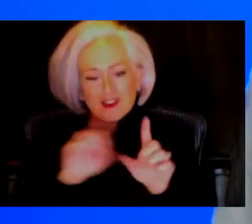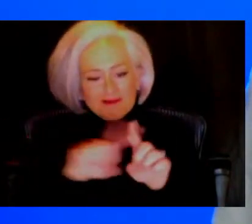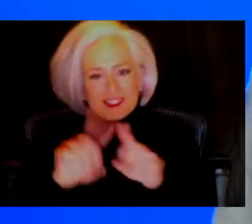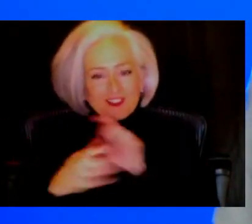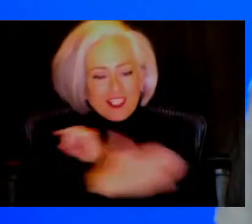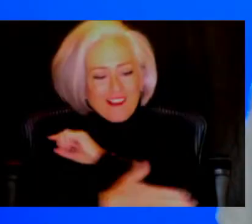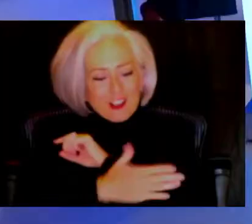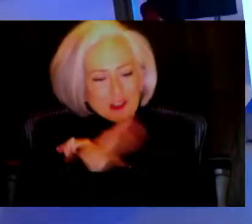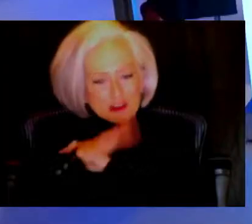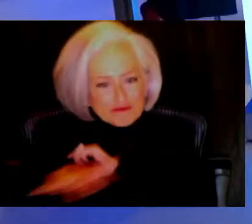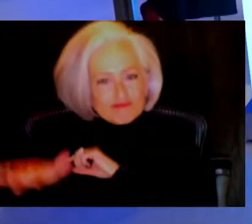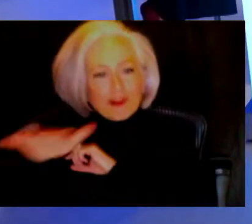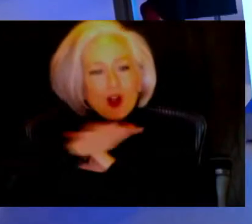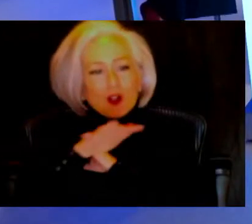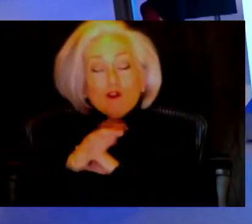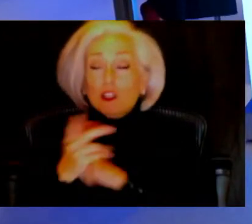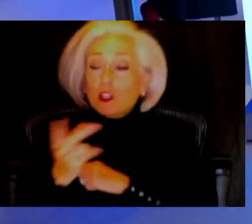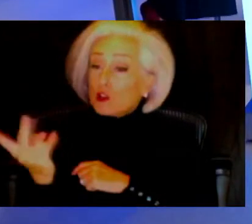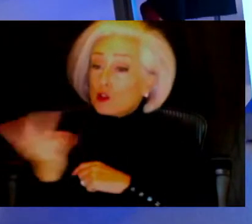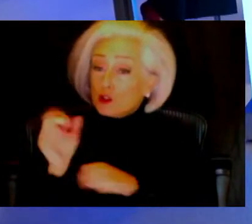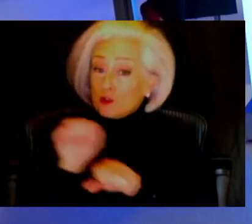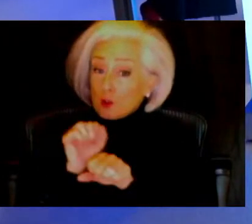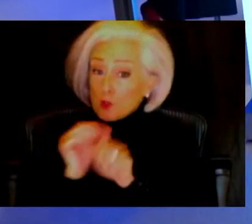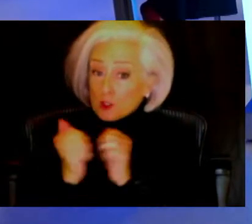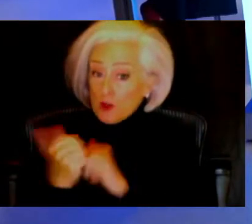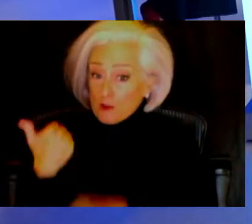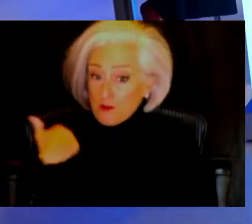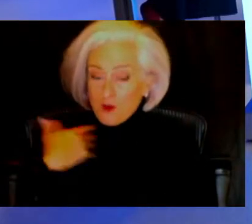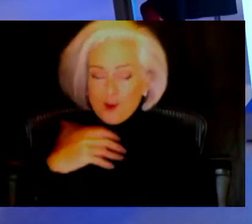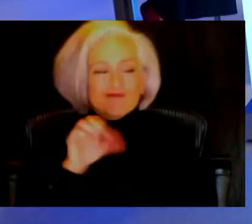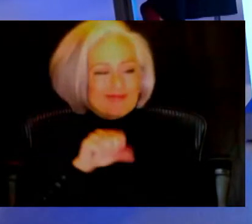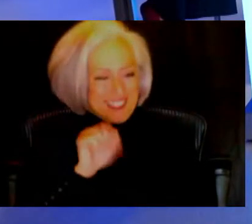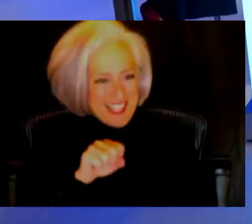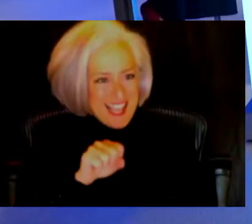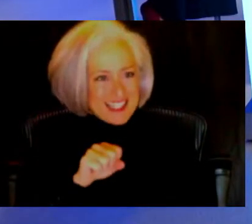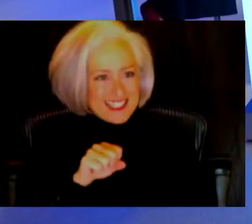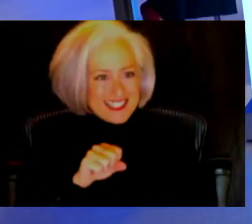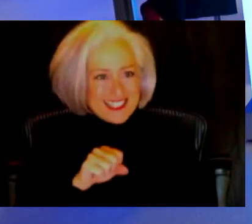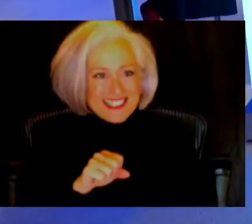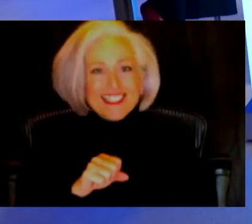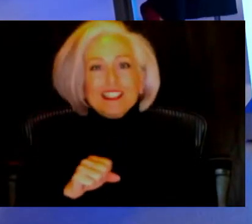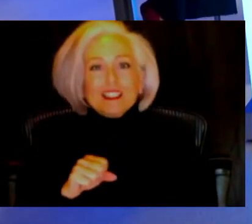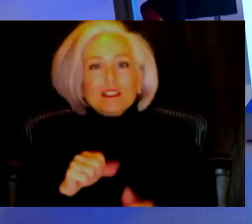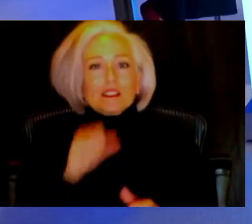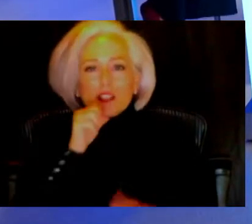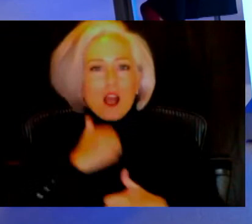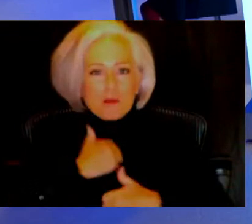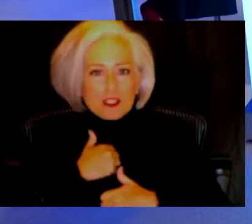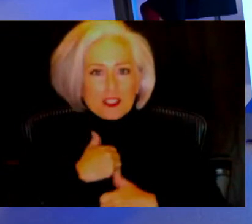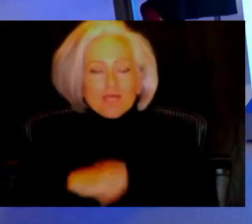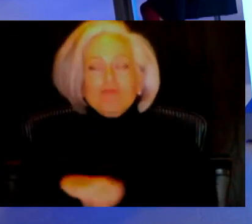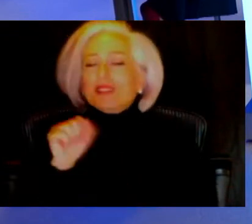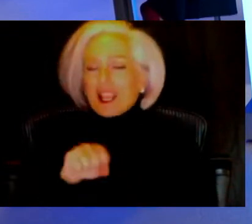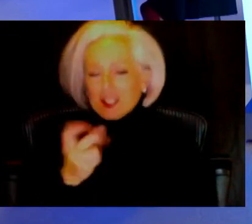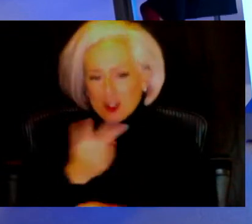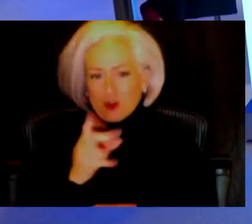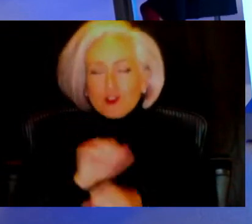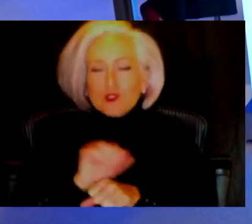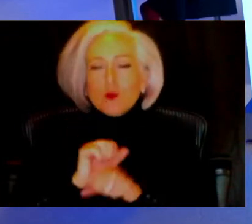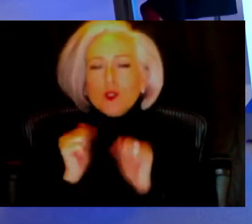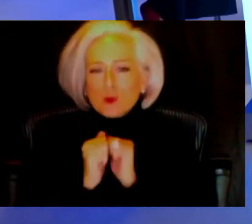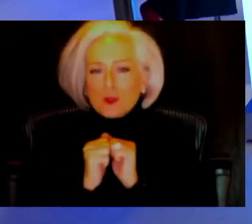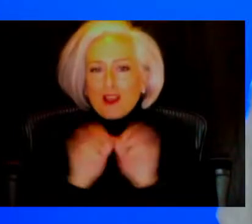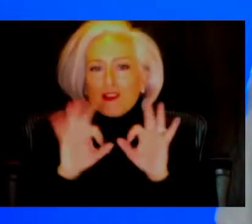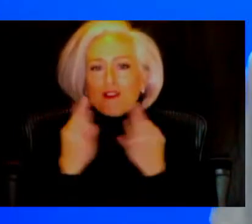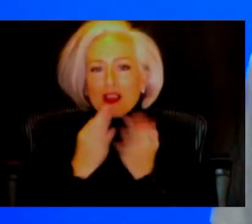you two worked together before, correct? We did. Correct. In civilian life. In family medicine. In family In family medicine. All right. And then we also